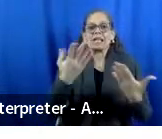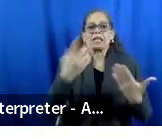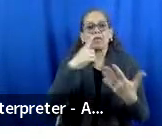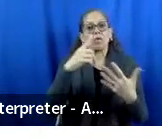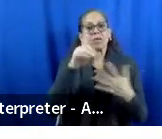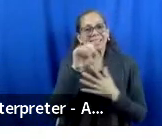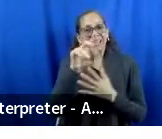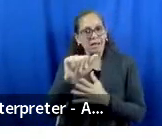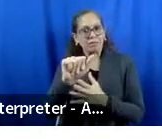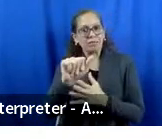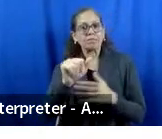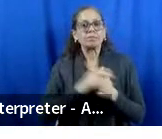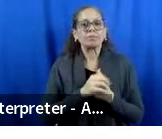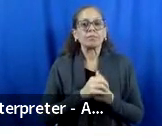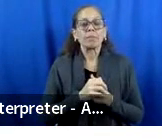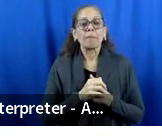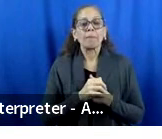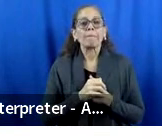data for.